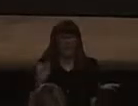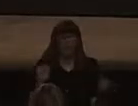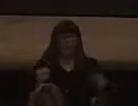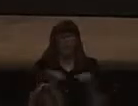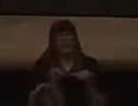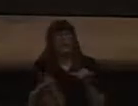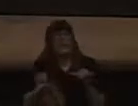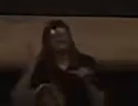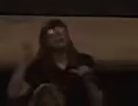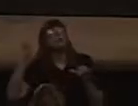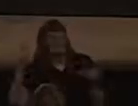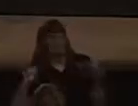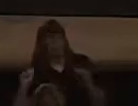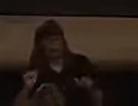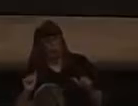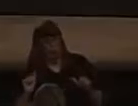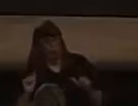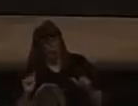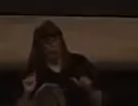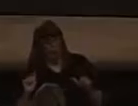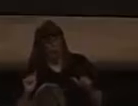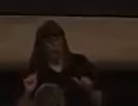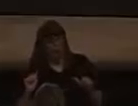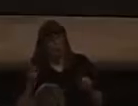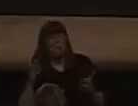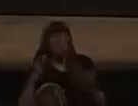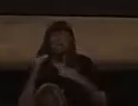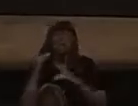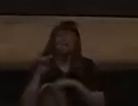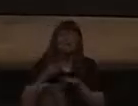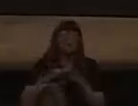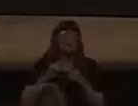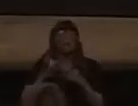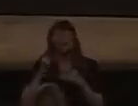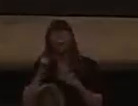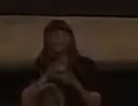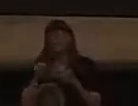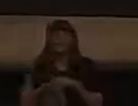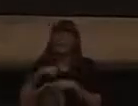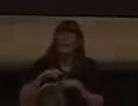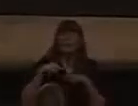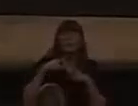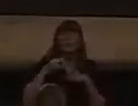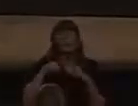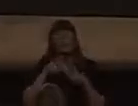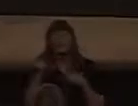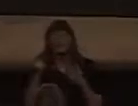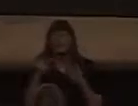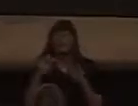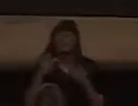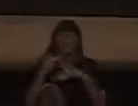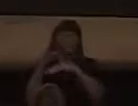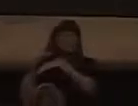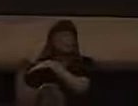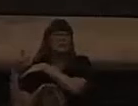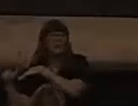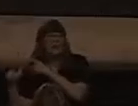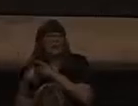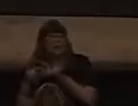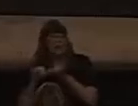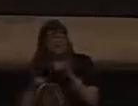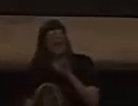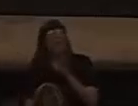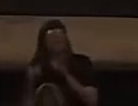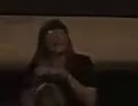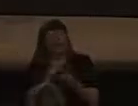stay, maybe you could limit those tickets just to daytime on weekdays when the theaters are half empty anyway. But if we could stay and watch